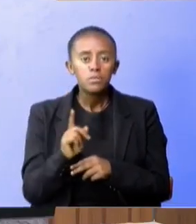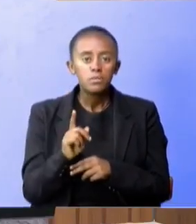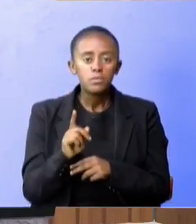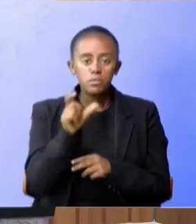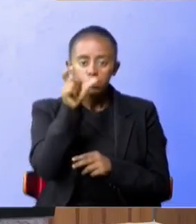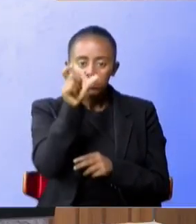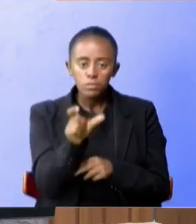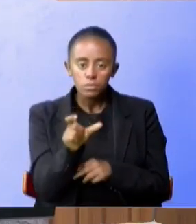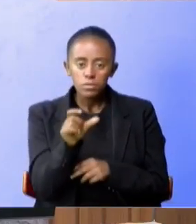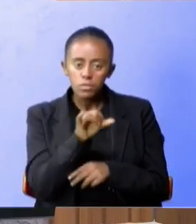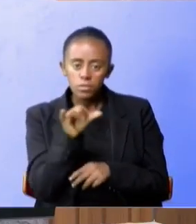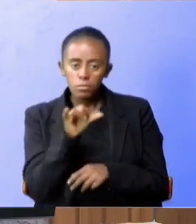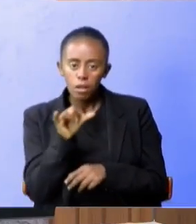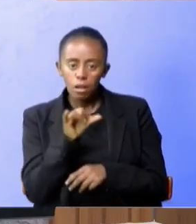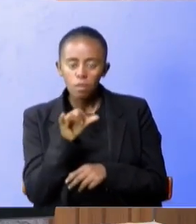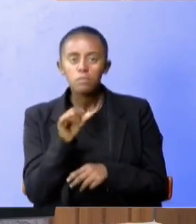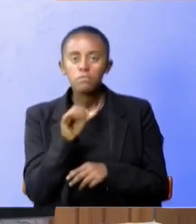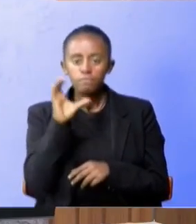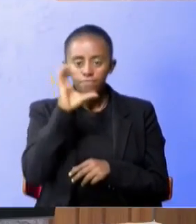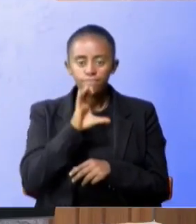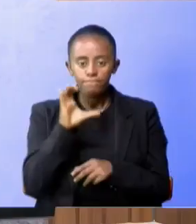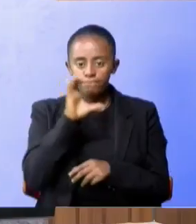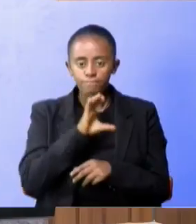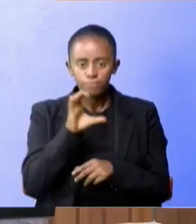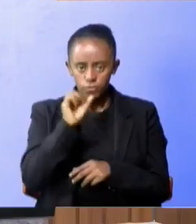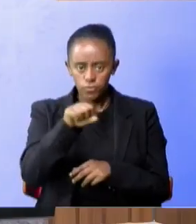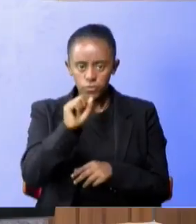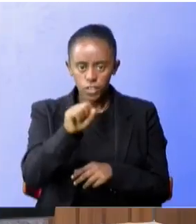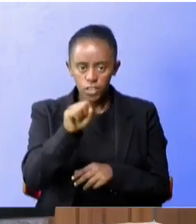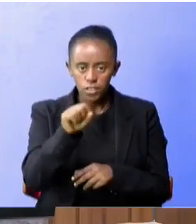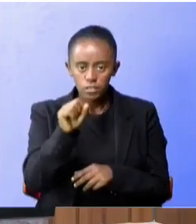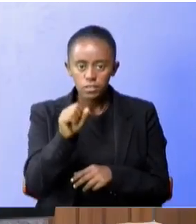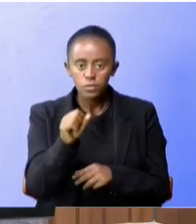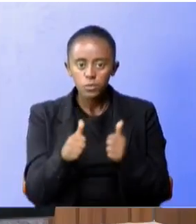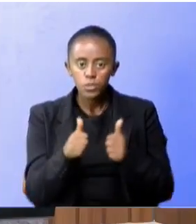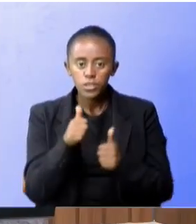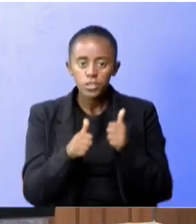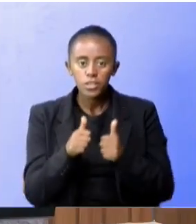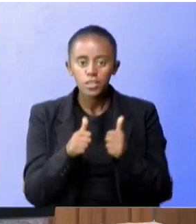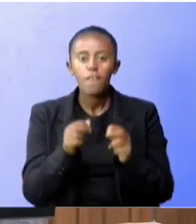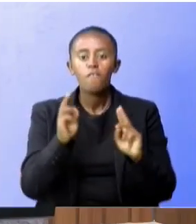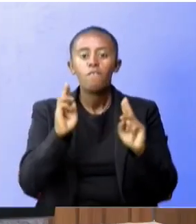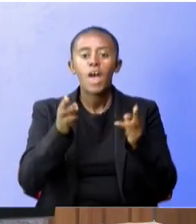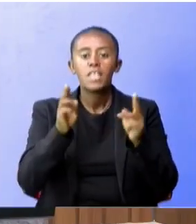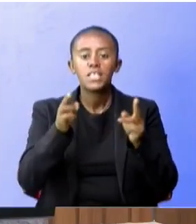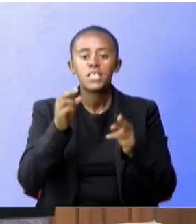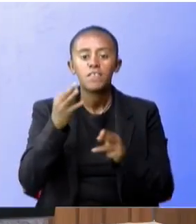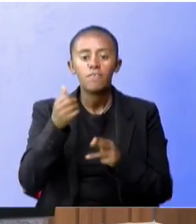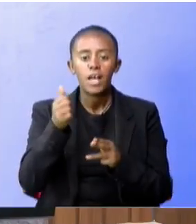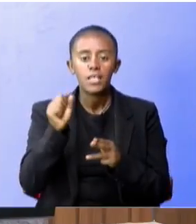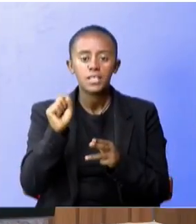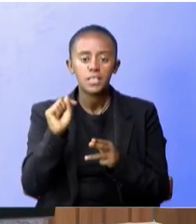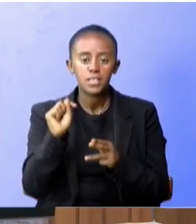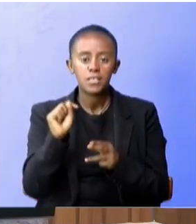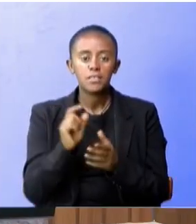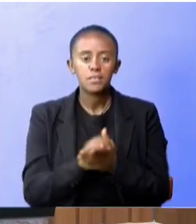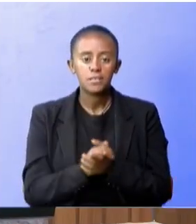the word that is similar to quick? Yes, we do. We have what? Fast.